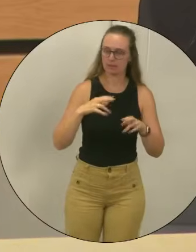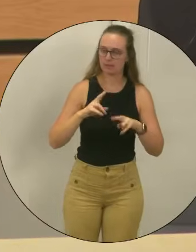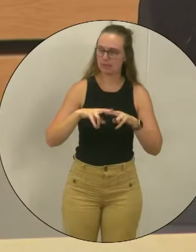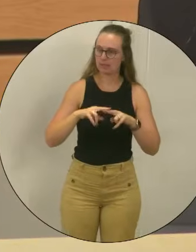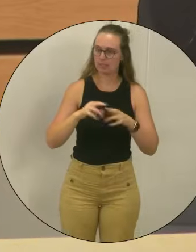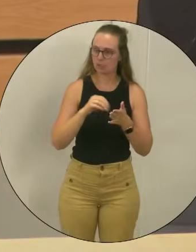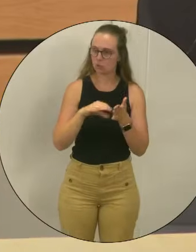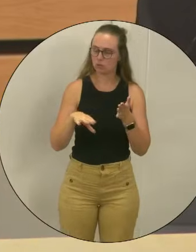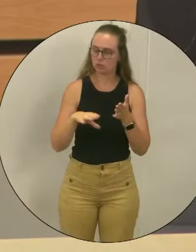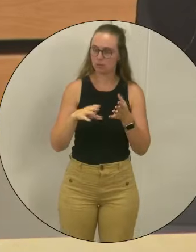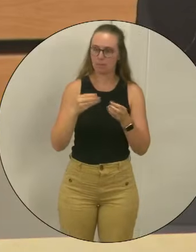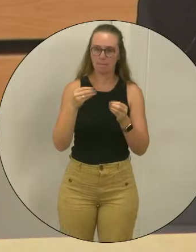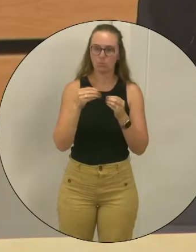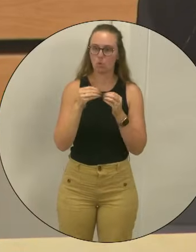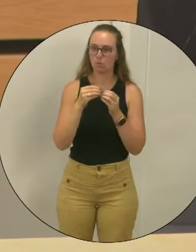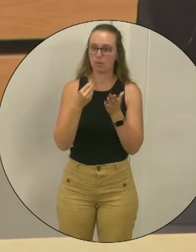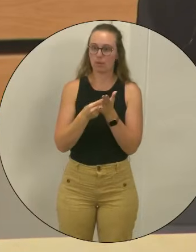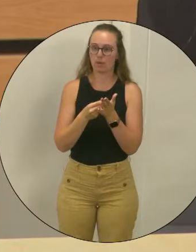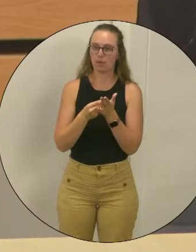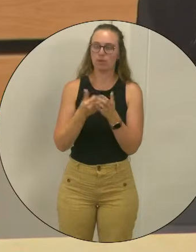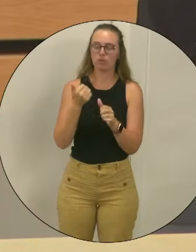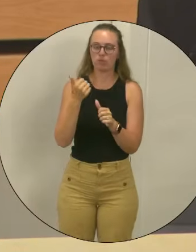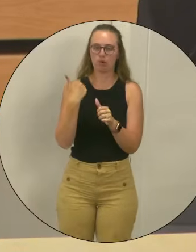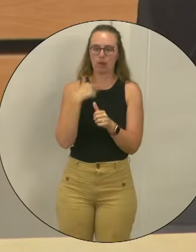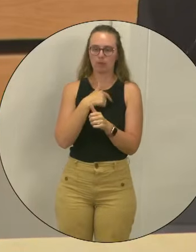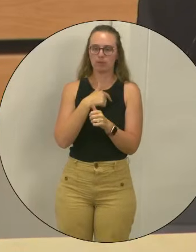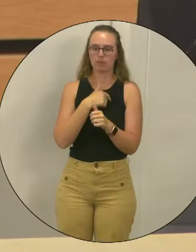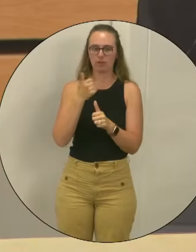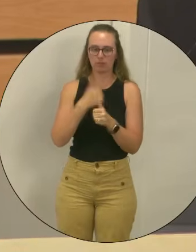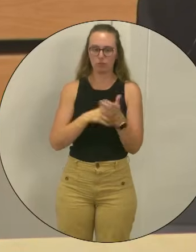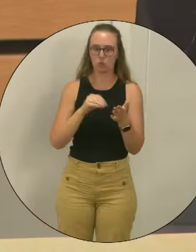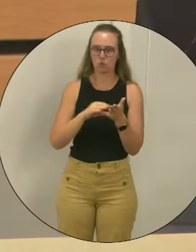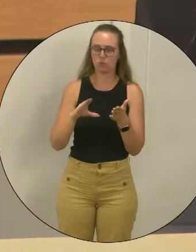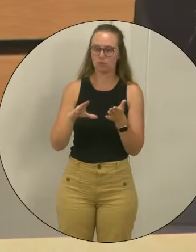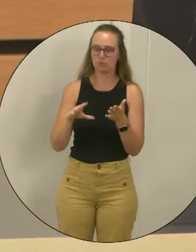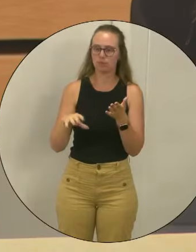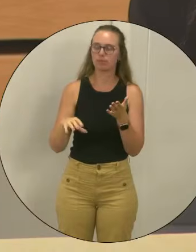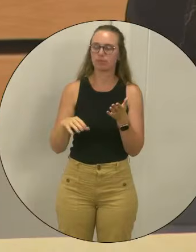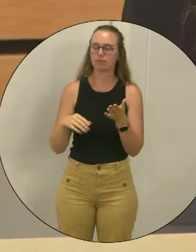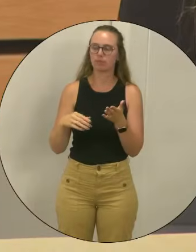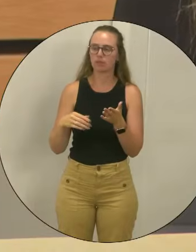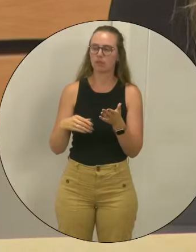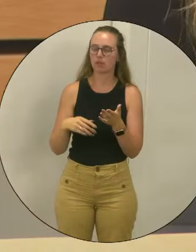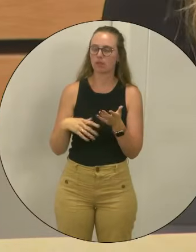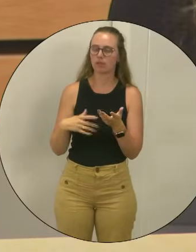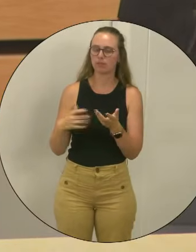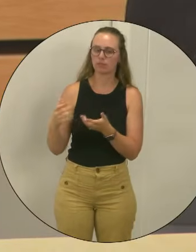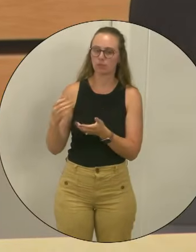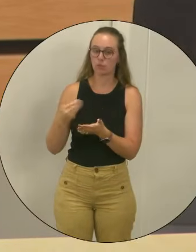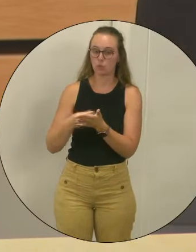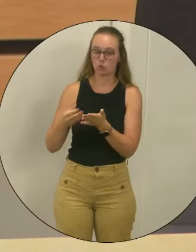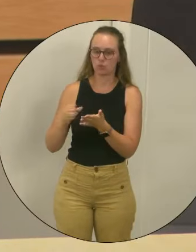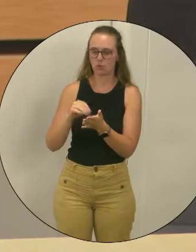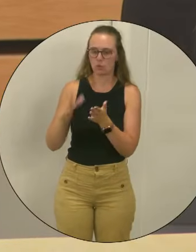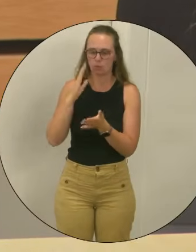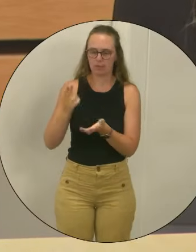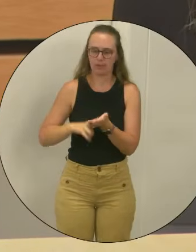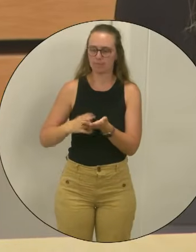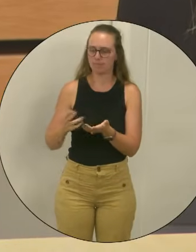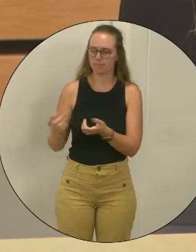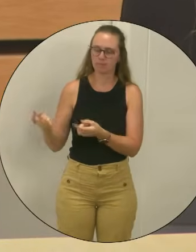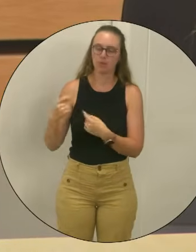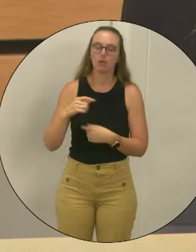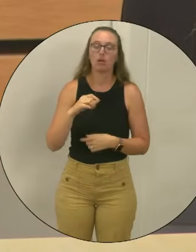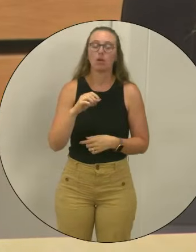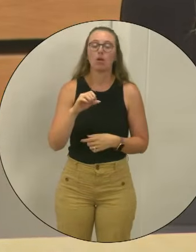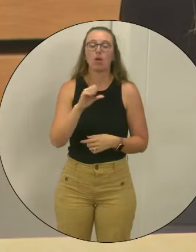more revenue for us per pupil because the enrollment will go up as well. So I just felt like for me that one, the other thing that I